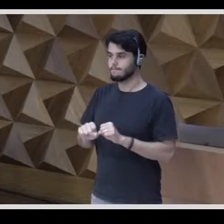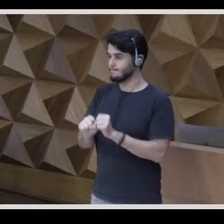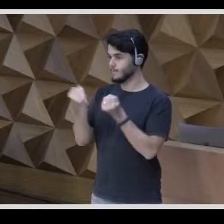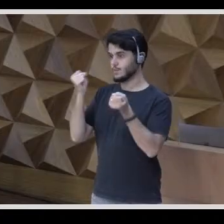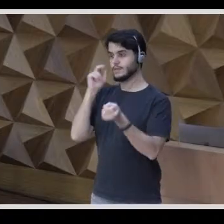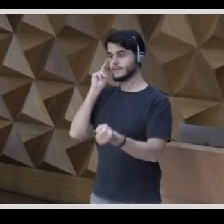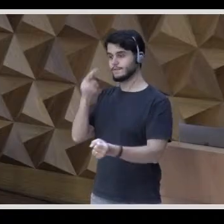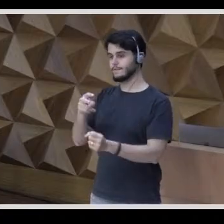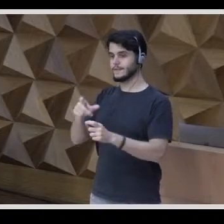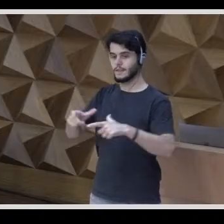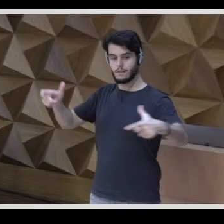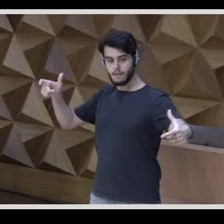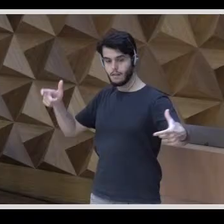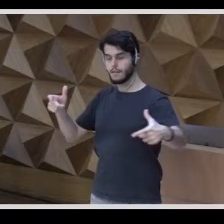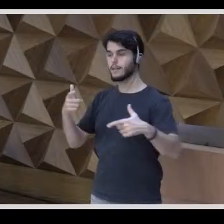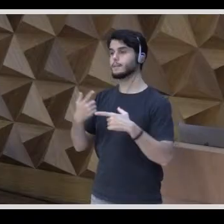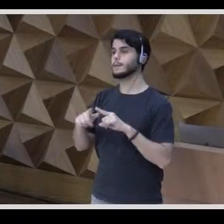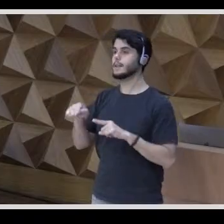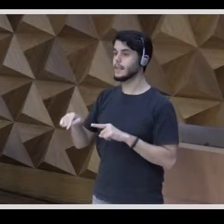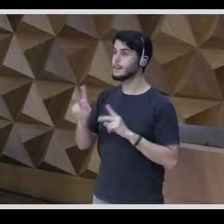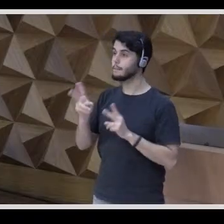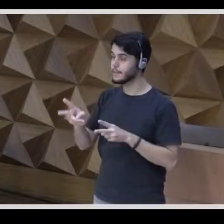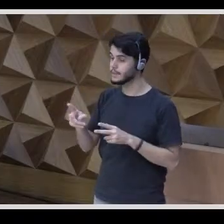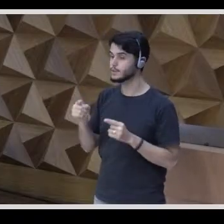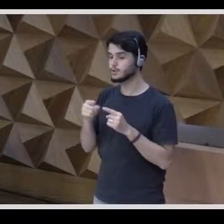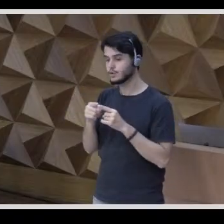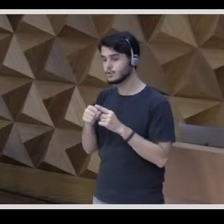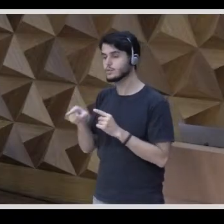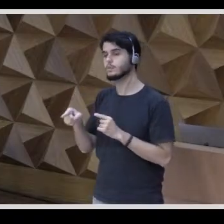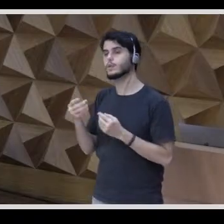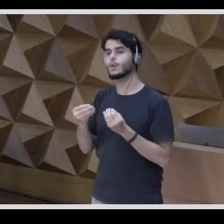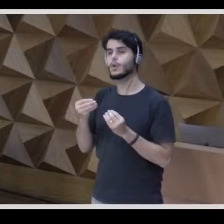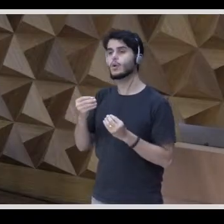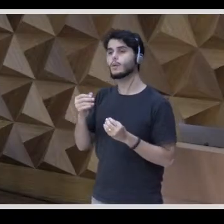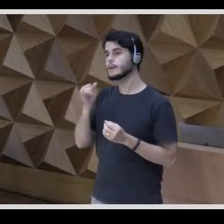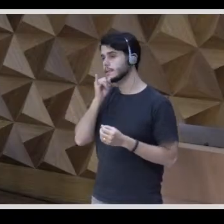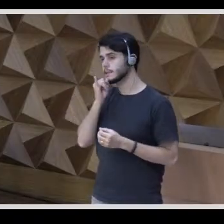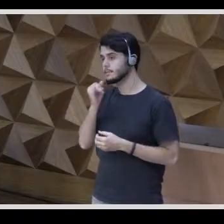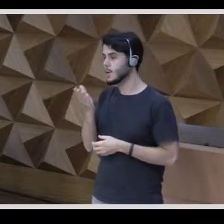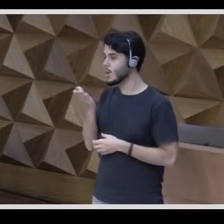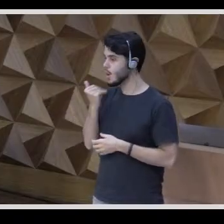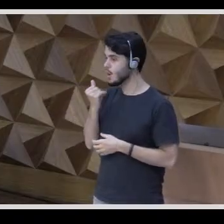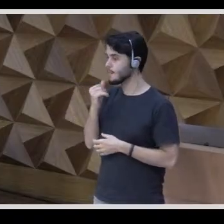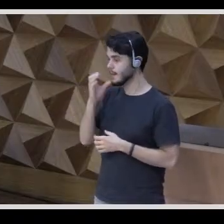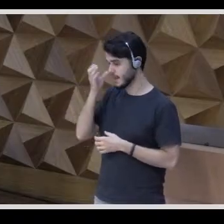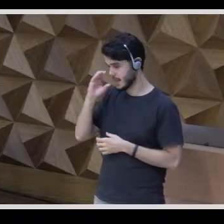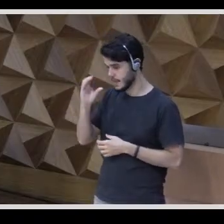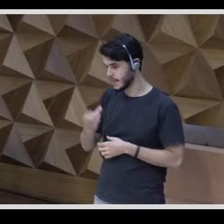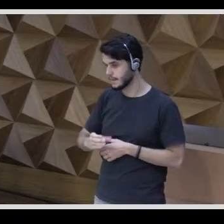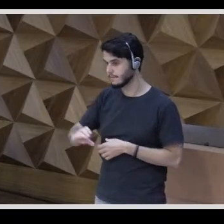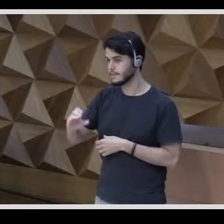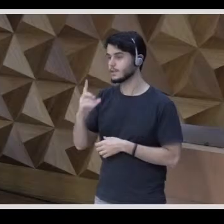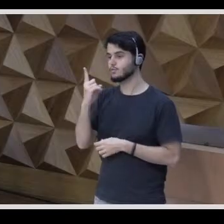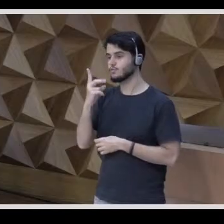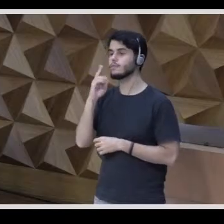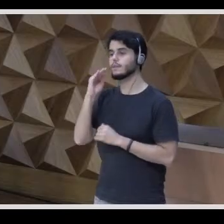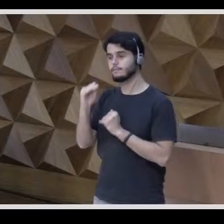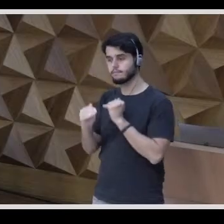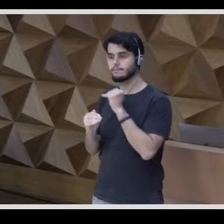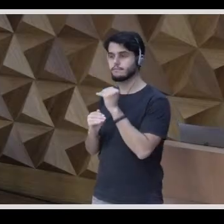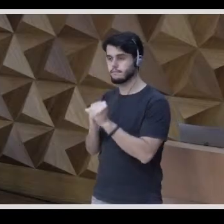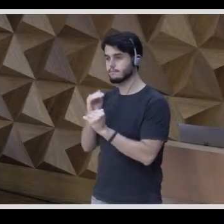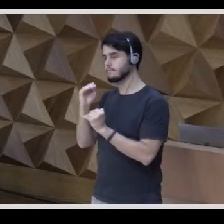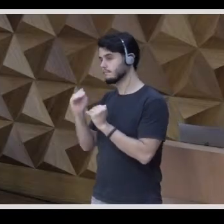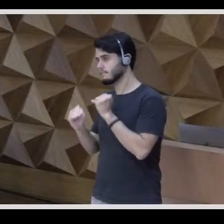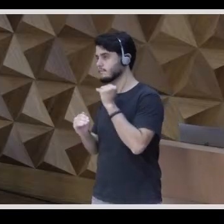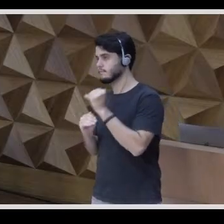you know, that lovely analogy of how you eat an elephant, which is one bite at a time. I think we need to kind of pick our battles and look at the